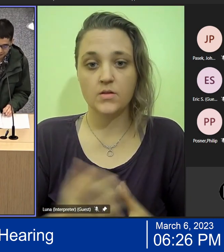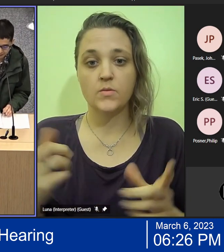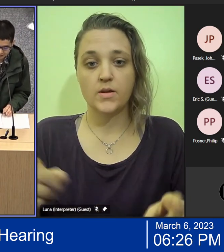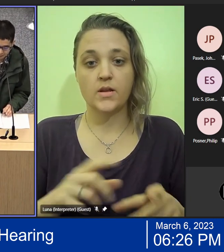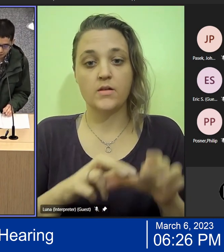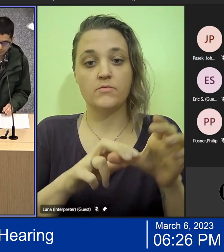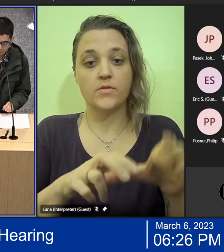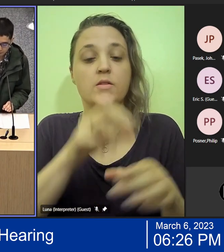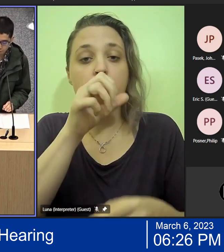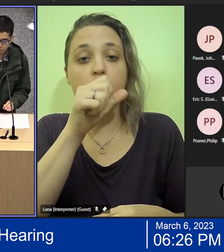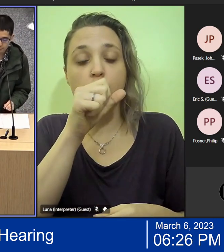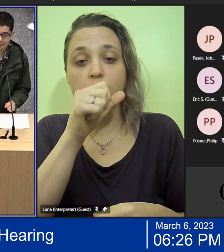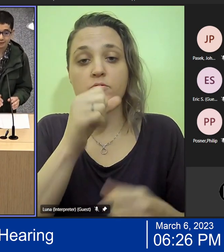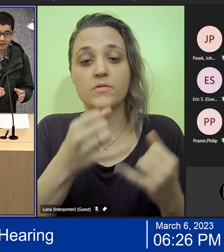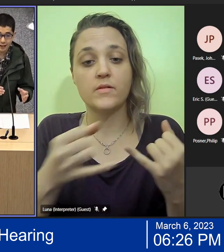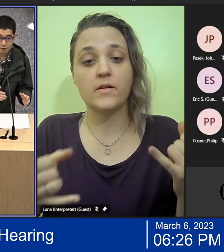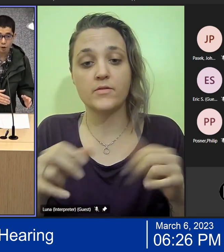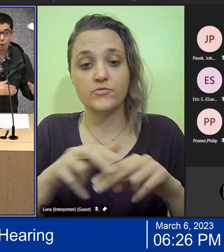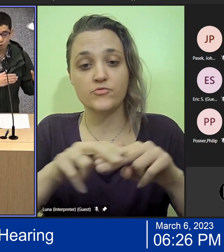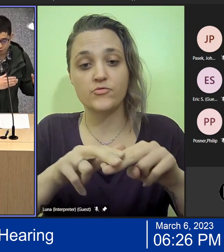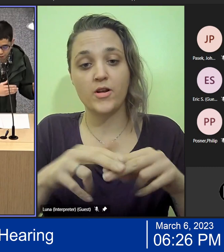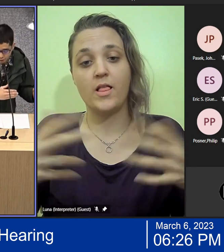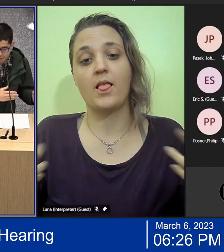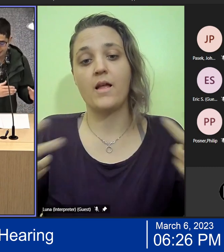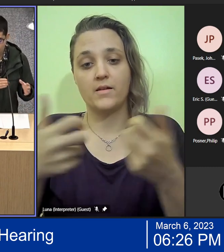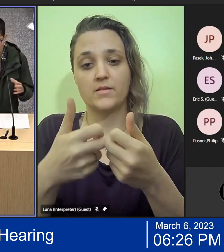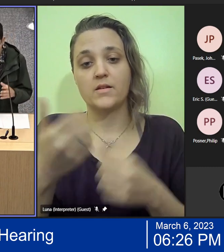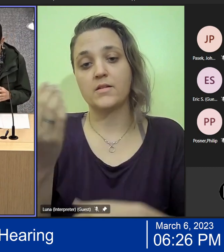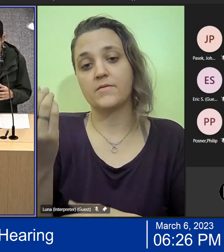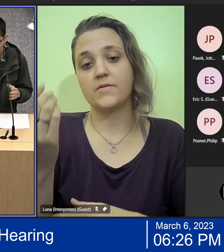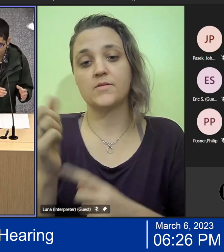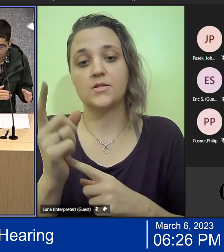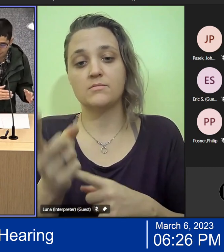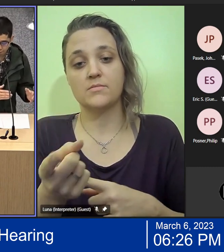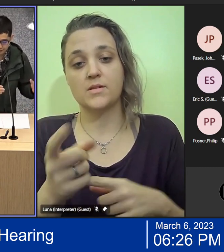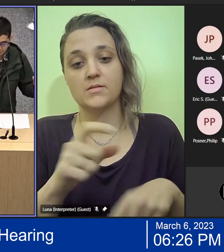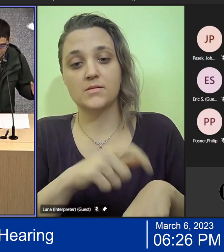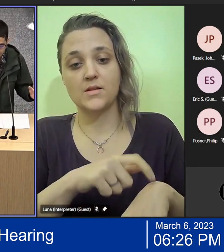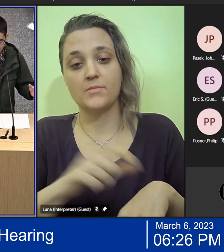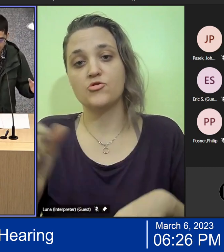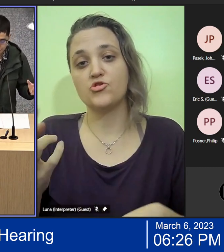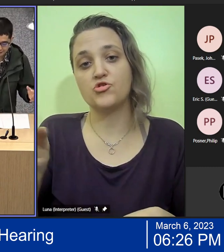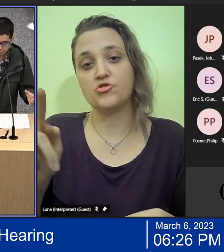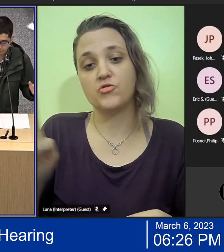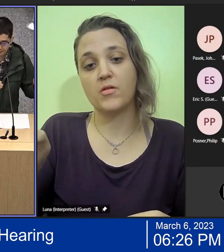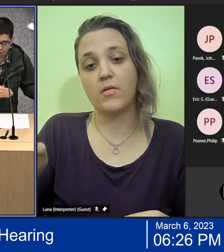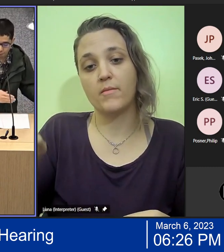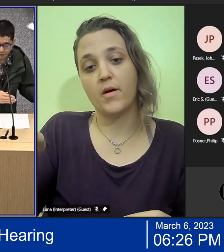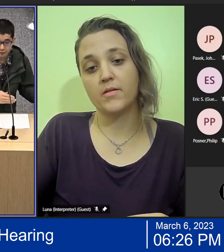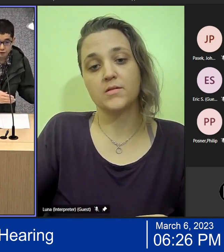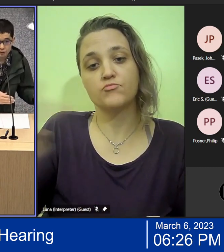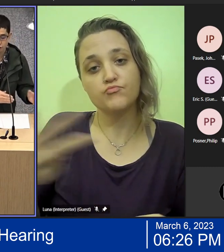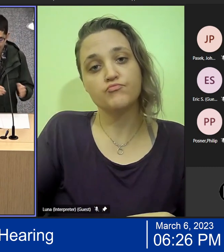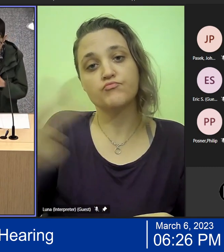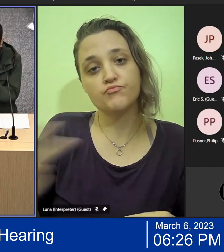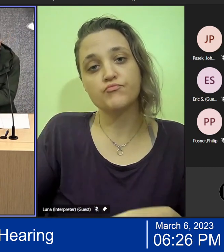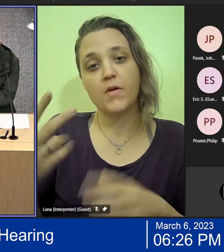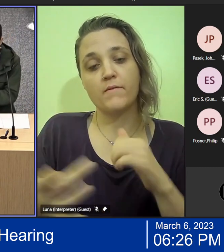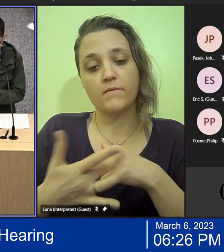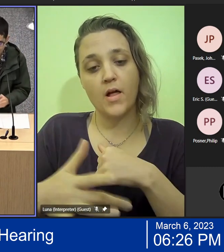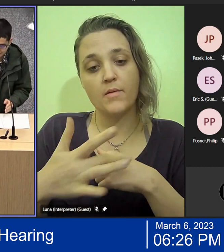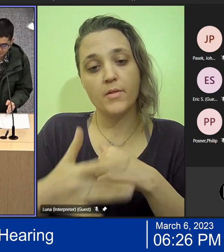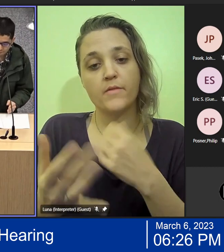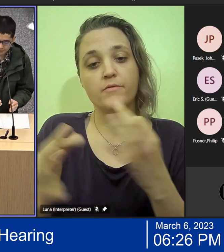On our way to Vienna Station on the Orange Line train, there was a train accident, but within a 15 minutes time, alternative shuttle buses are available by